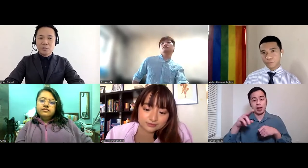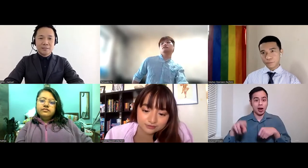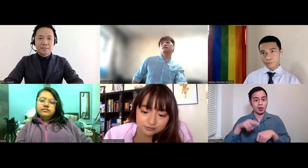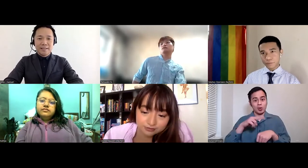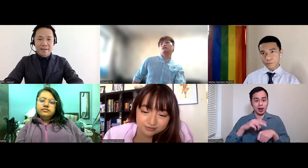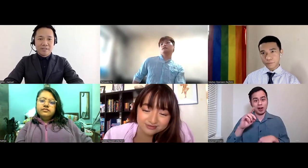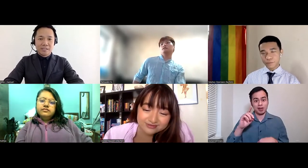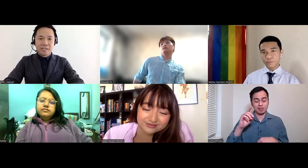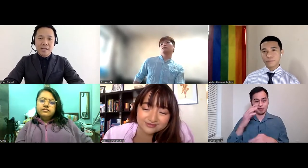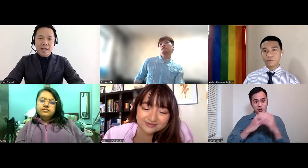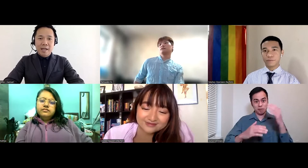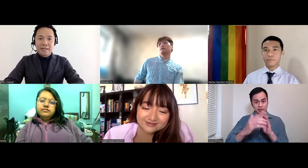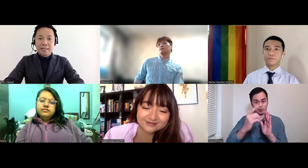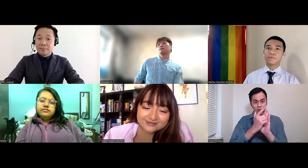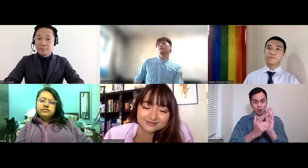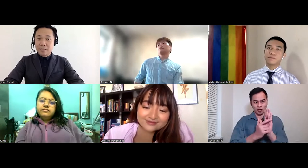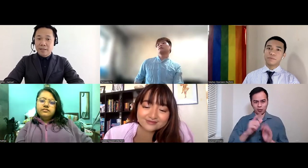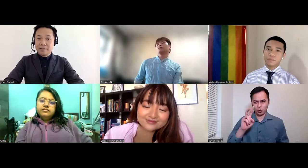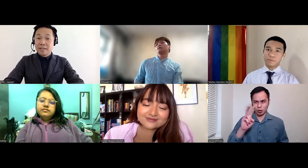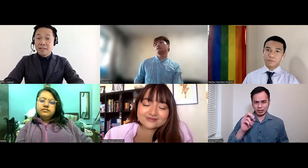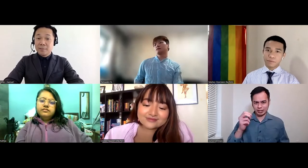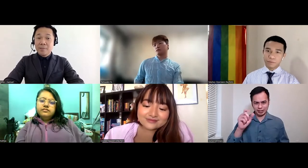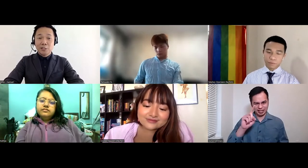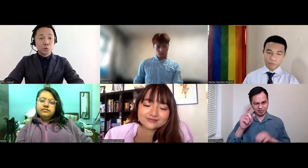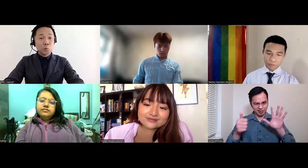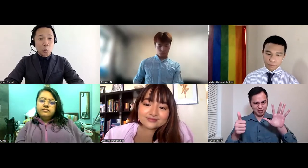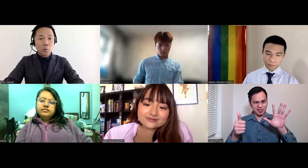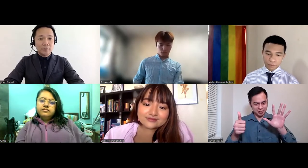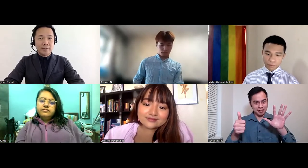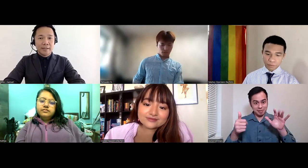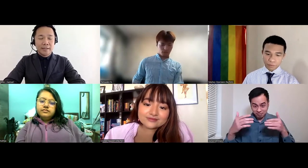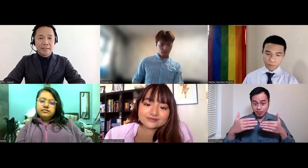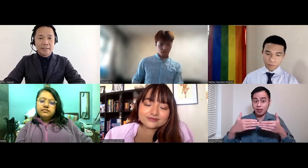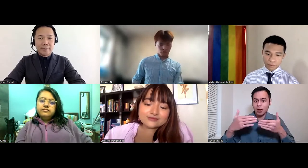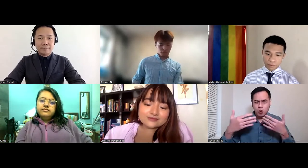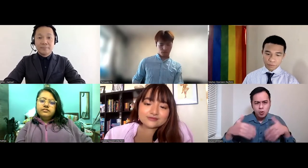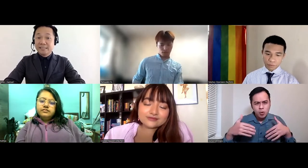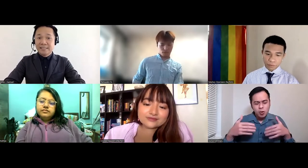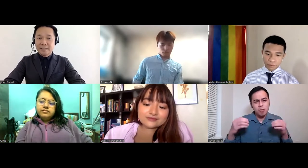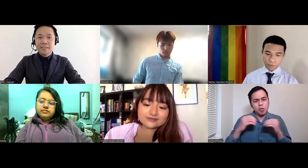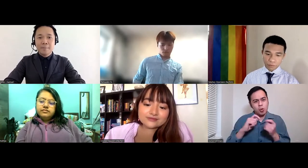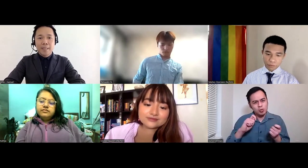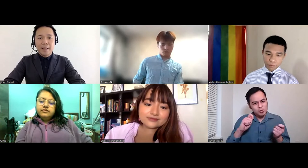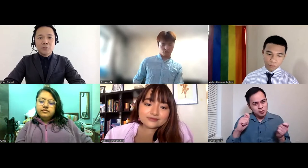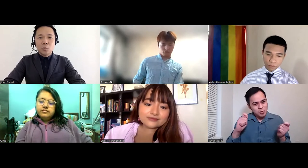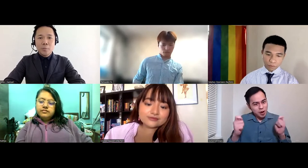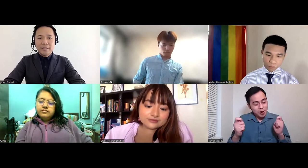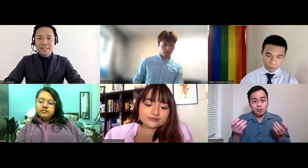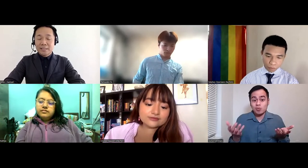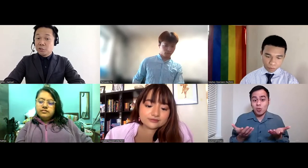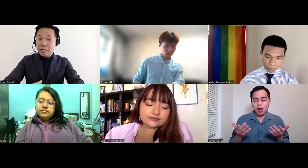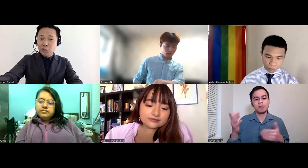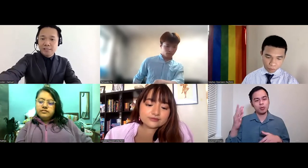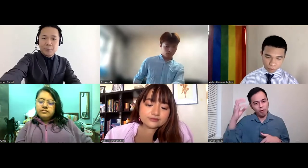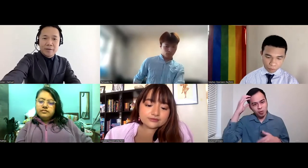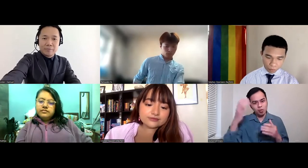in 2011, and it's become a national law in since then. So what we see that